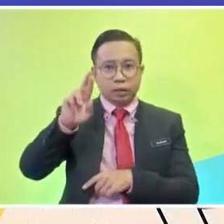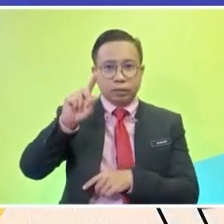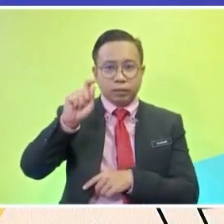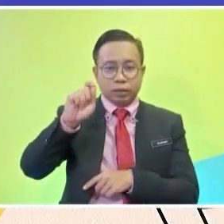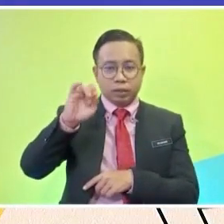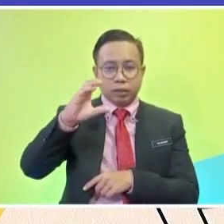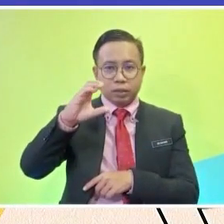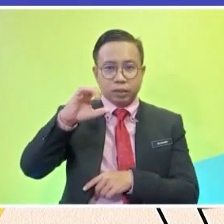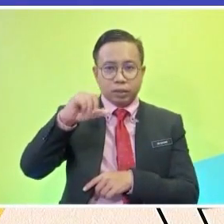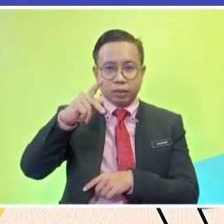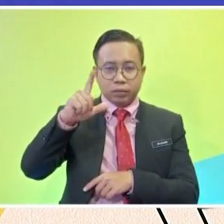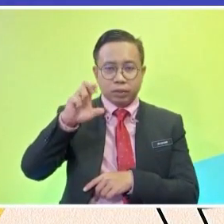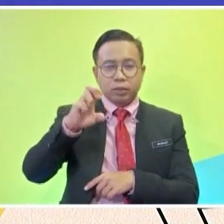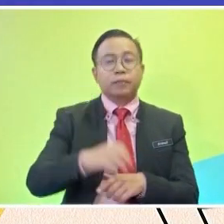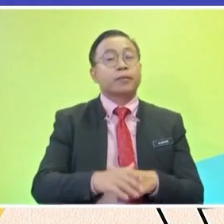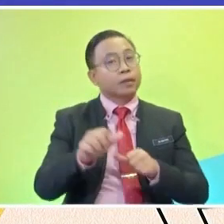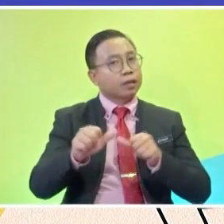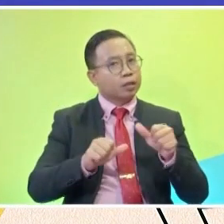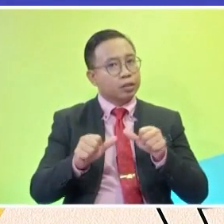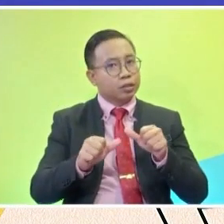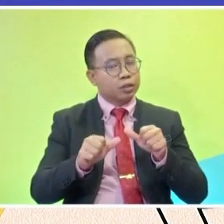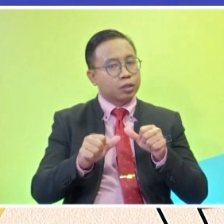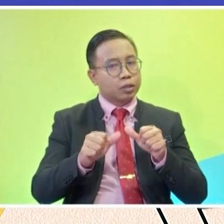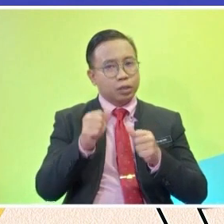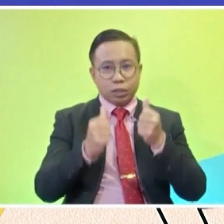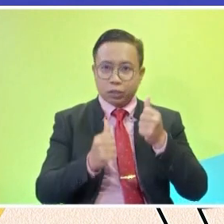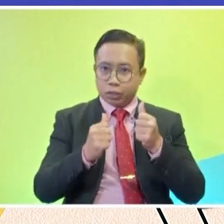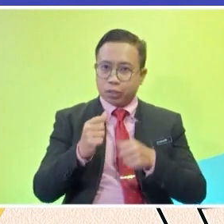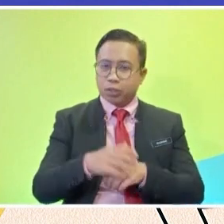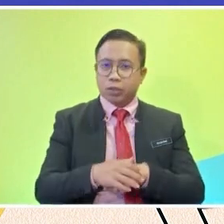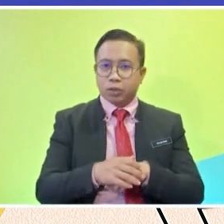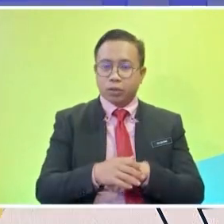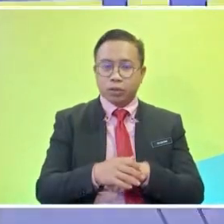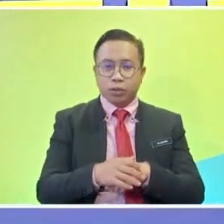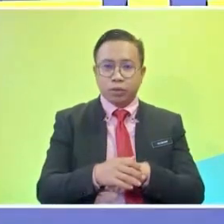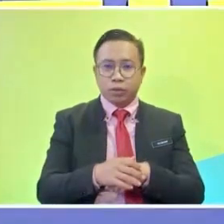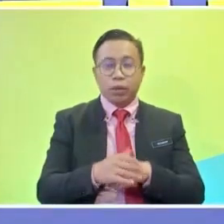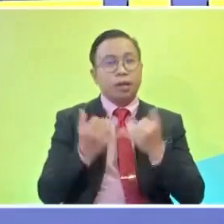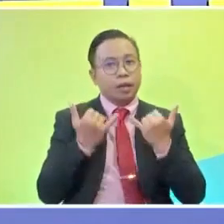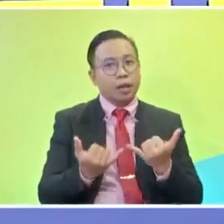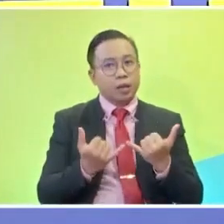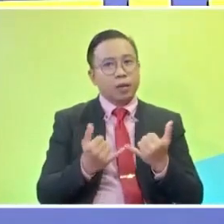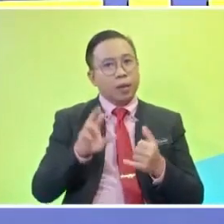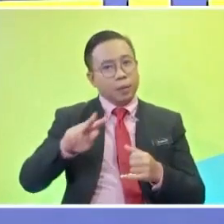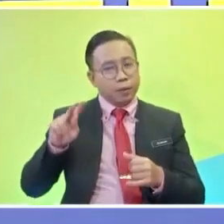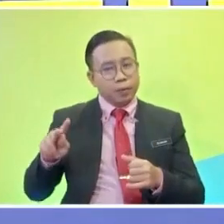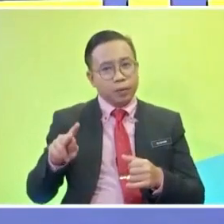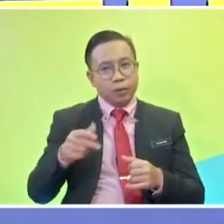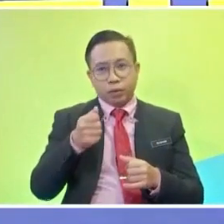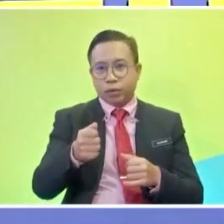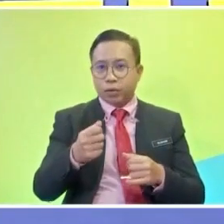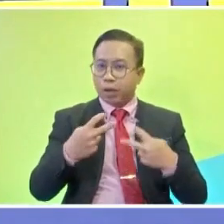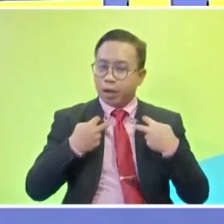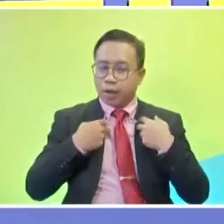are using today, the action word that we are using today, is actually called the past participle. Okay, now, pupils, you have